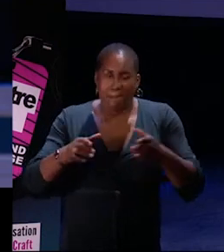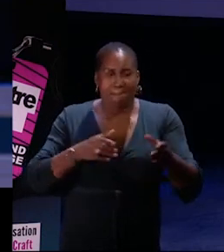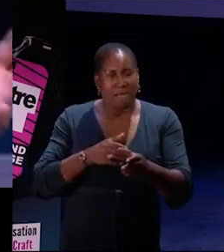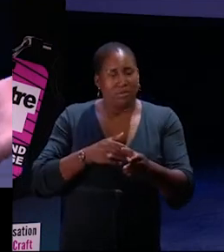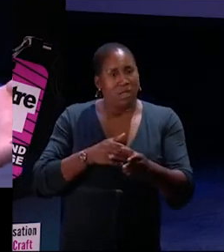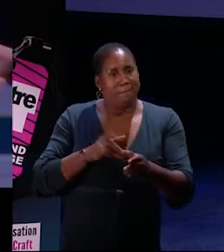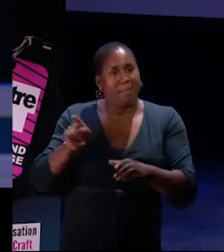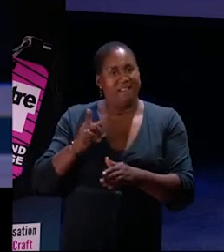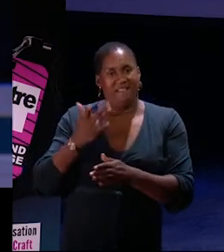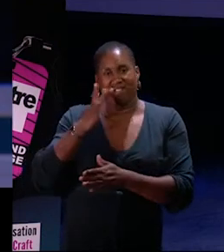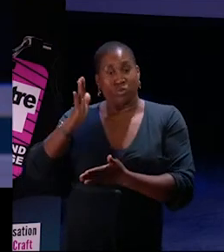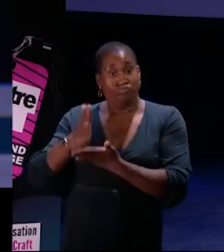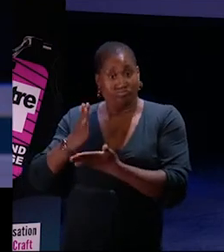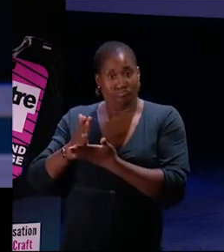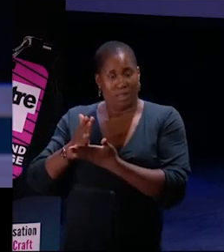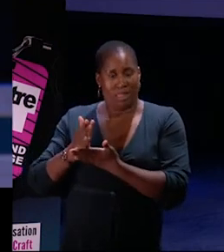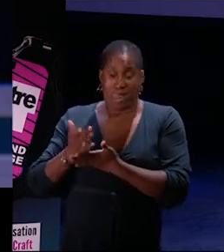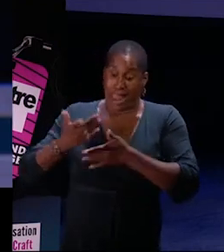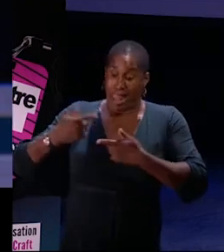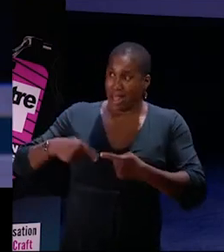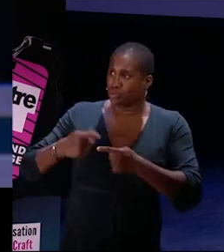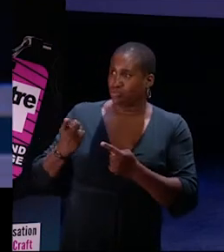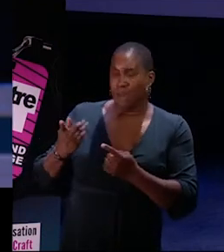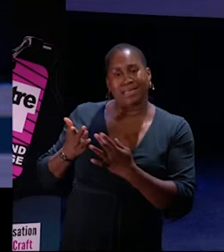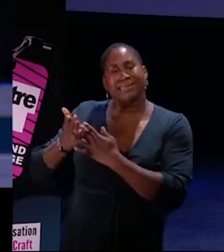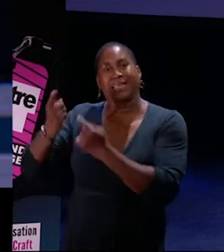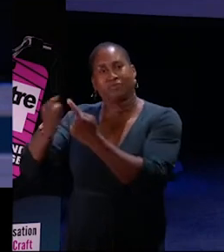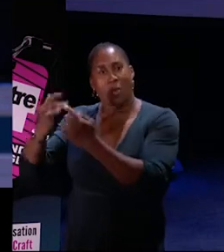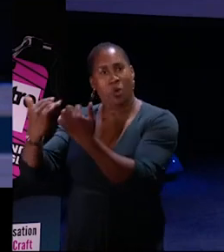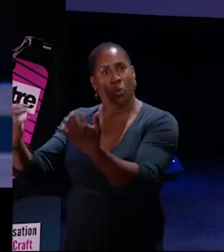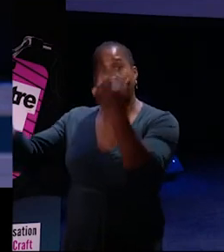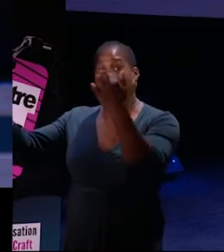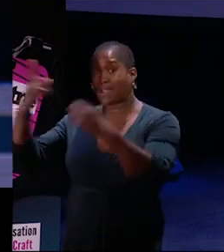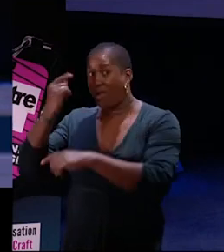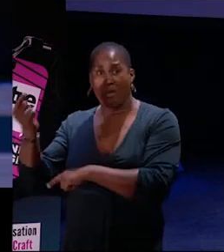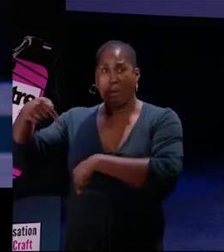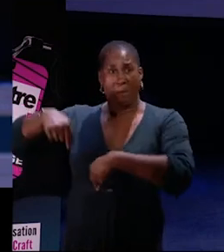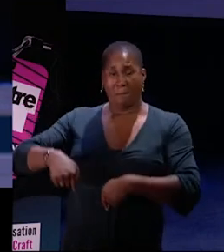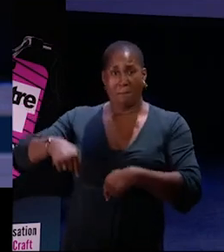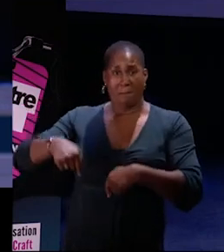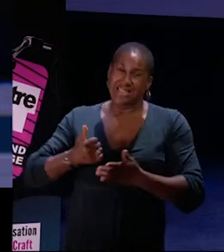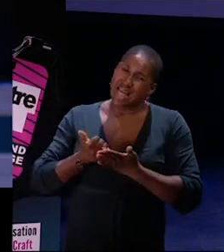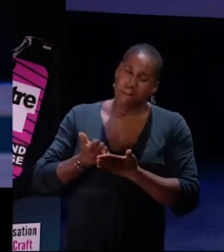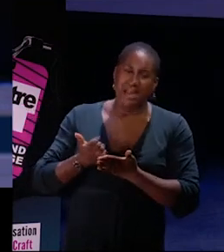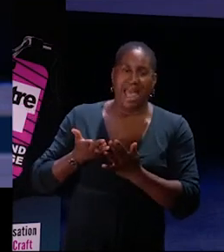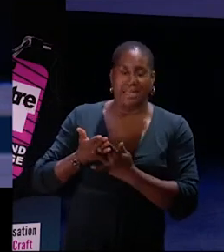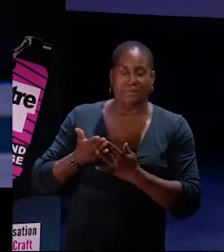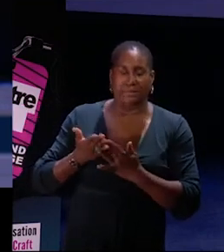to reach in and embrace more people, and so it's helping in terms of access